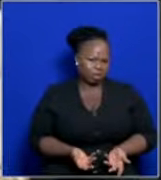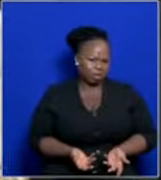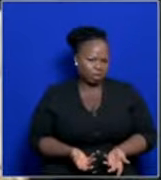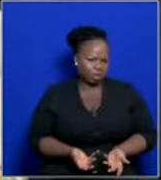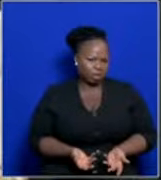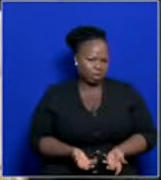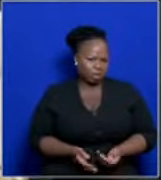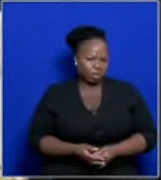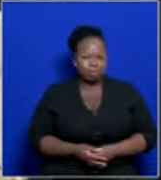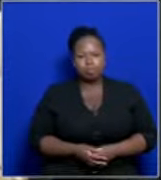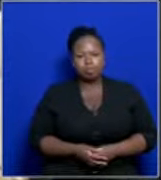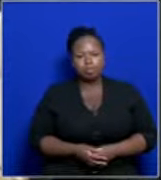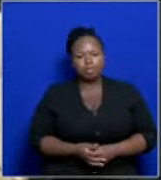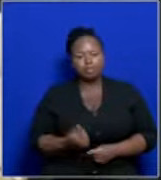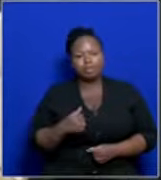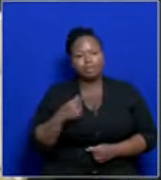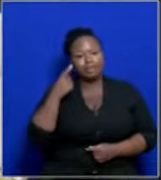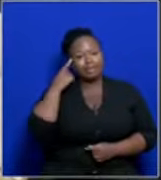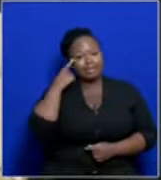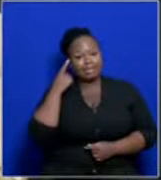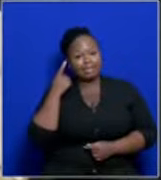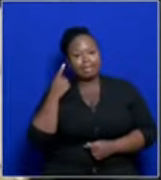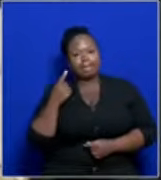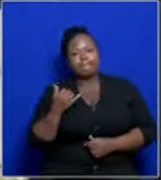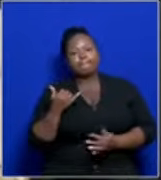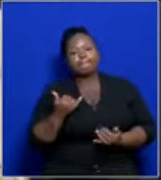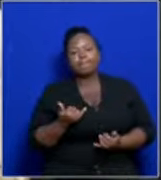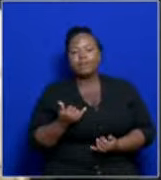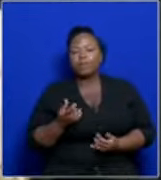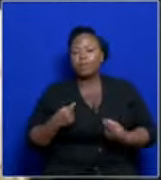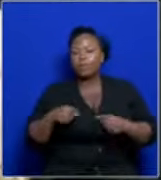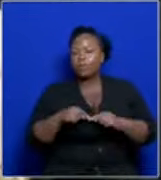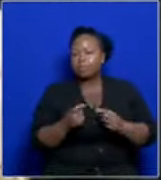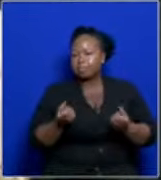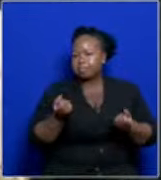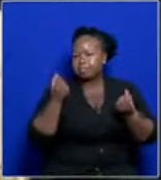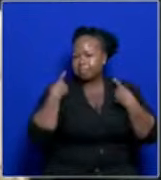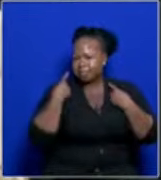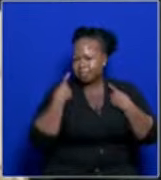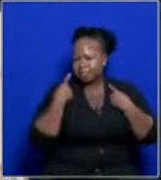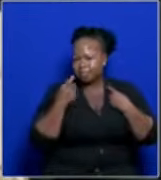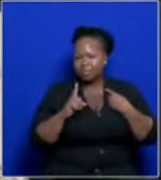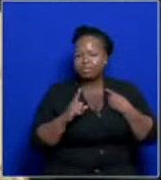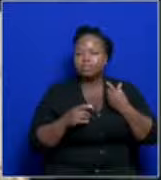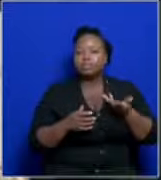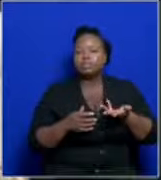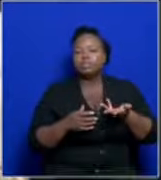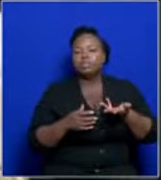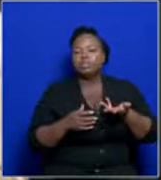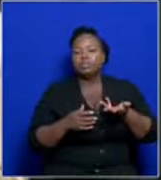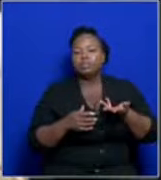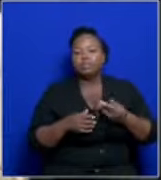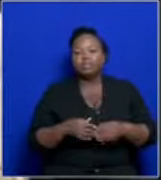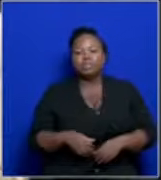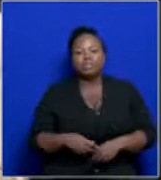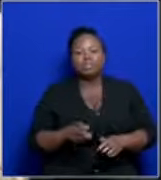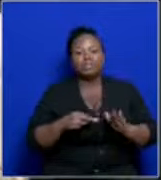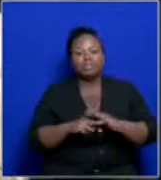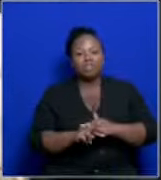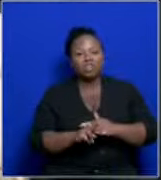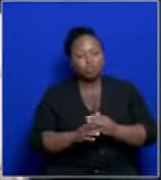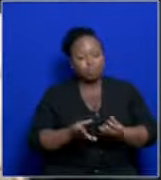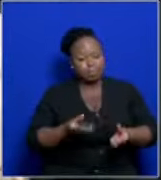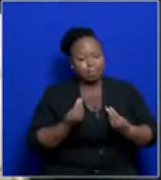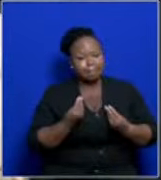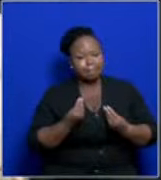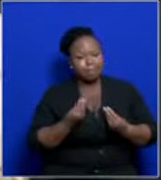think what is not understandable is that you got a clip, and you do say in your statement that the